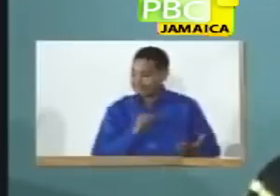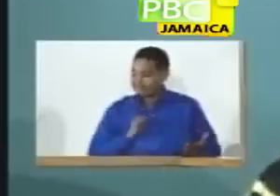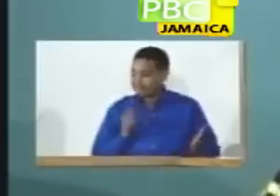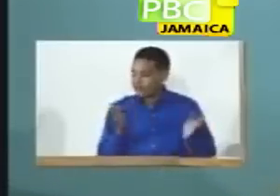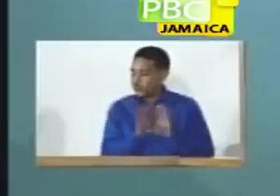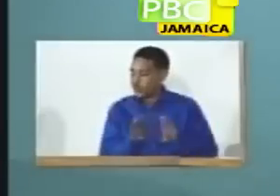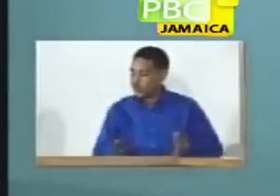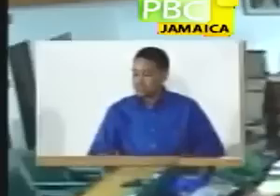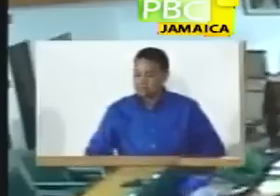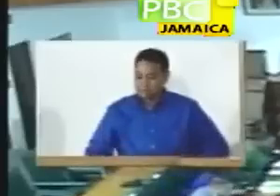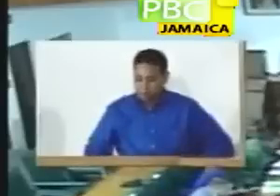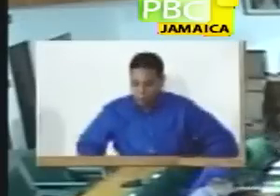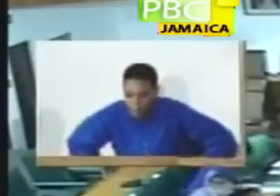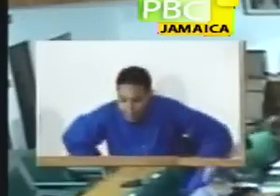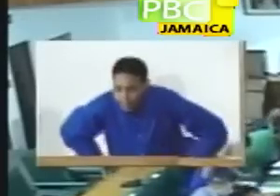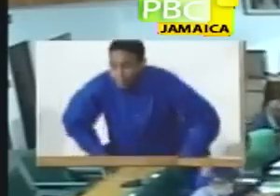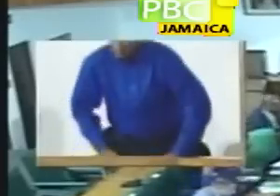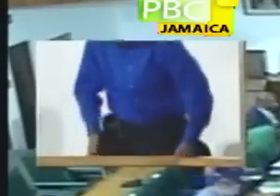stands adjourned.